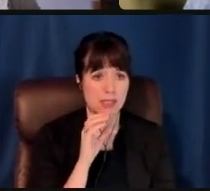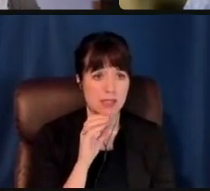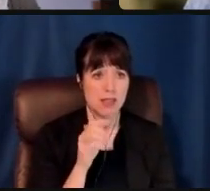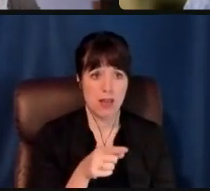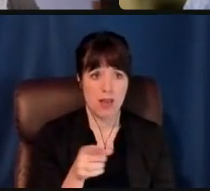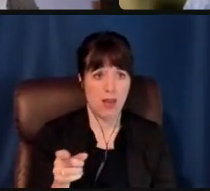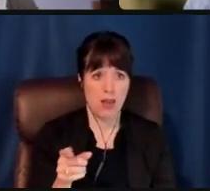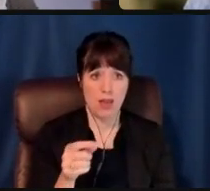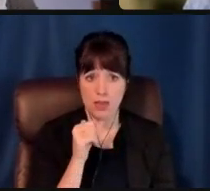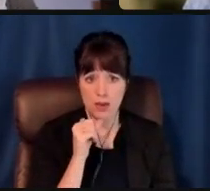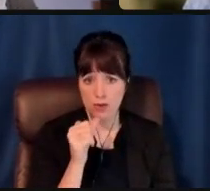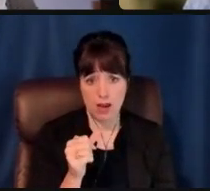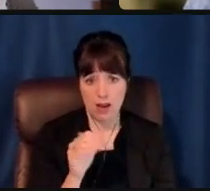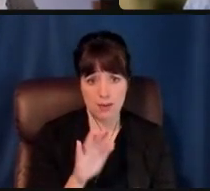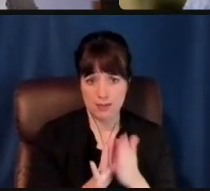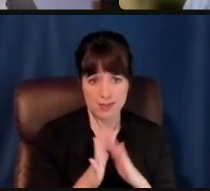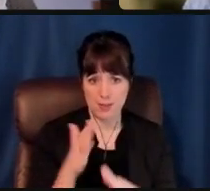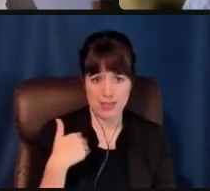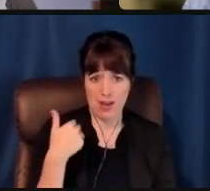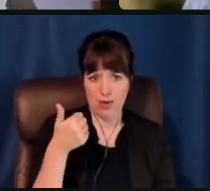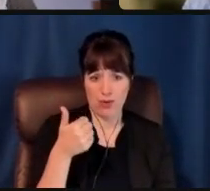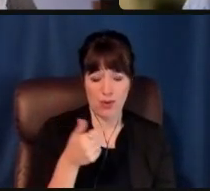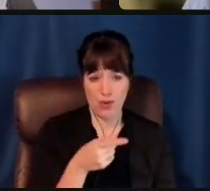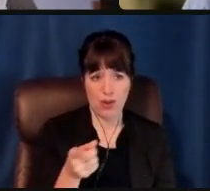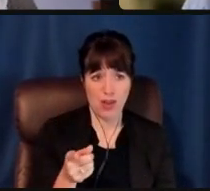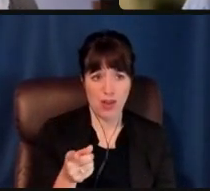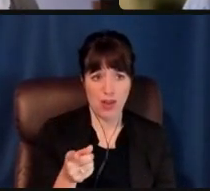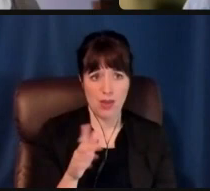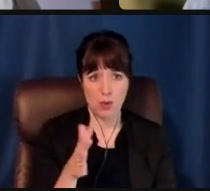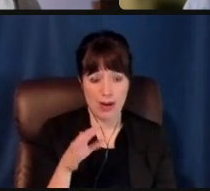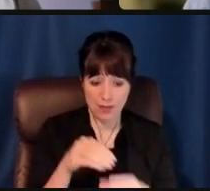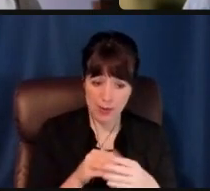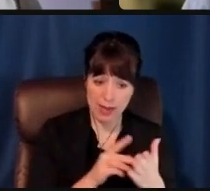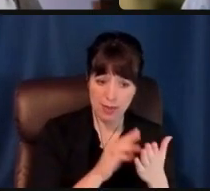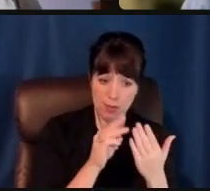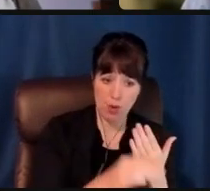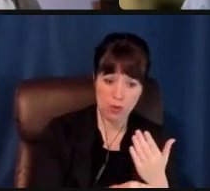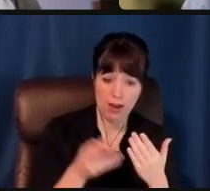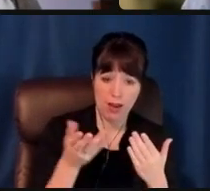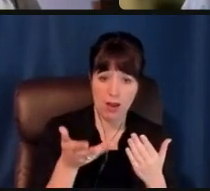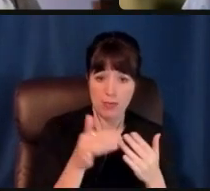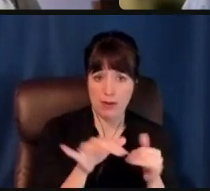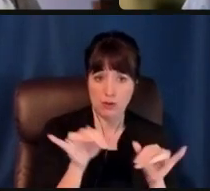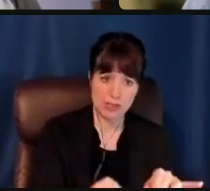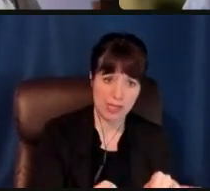right, they're not getting younger. So they kind of are, they're in the program and they're kind of there to stay.